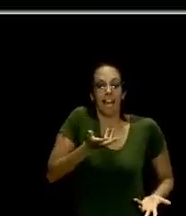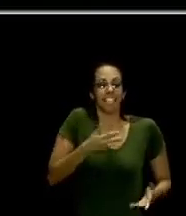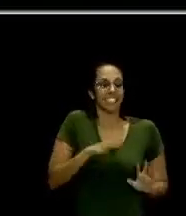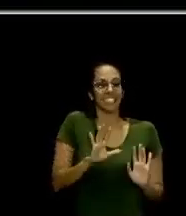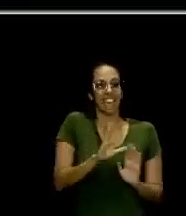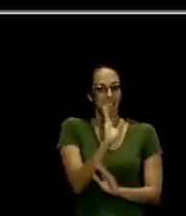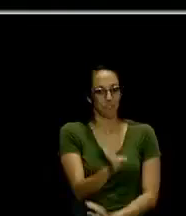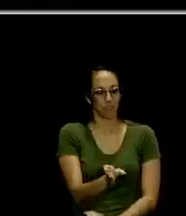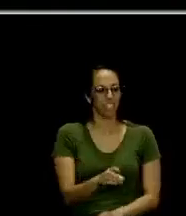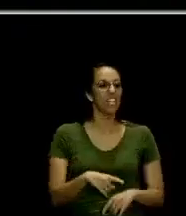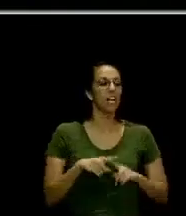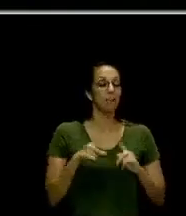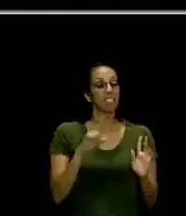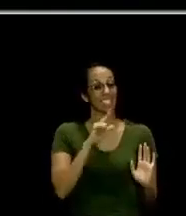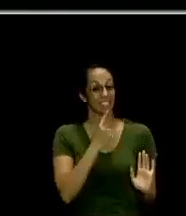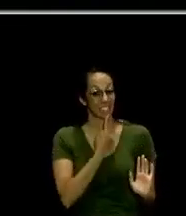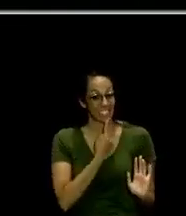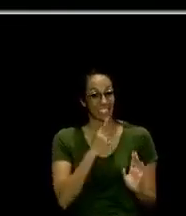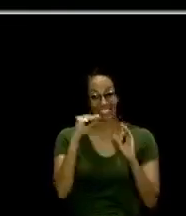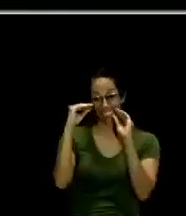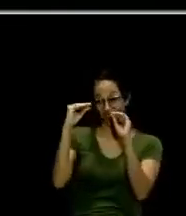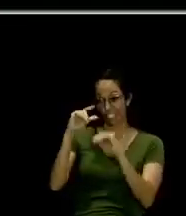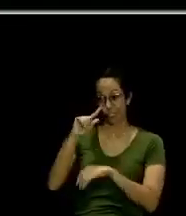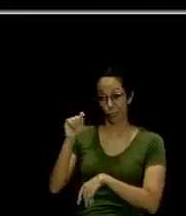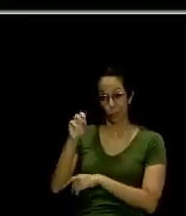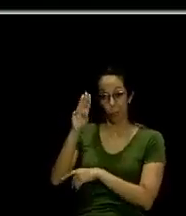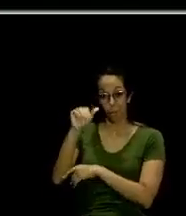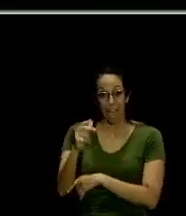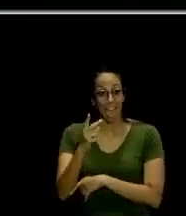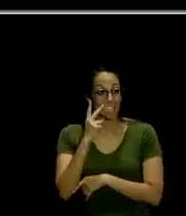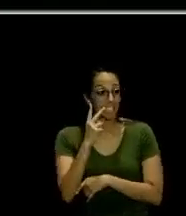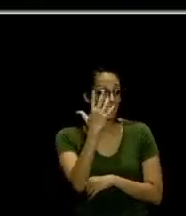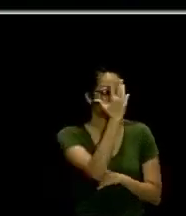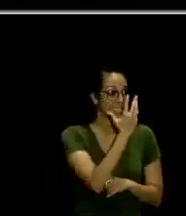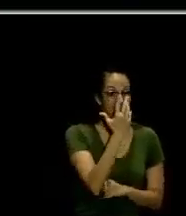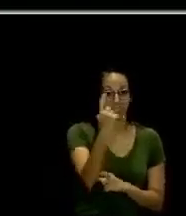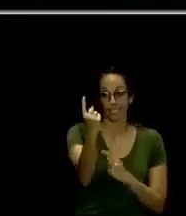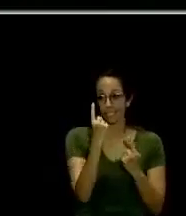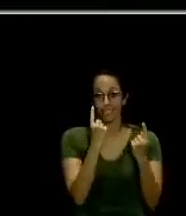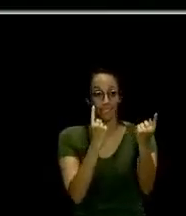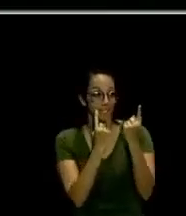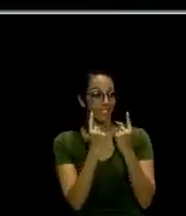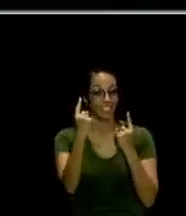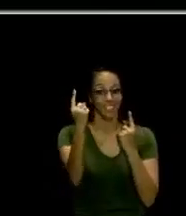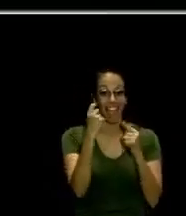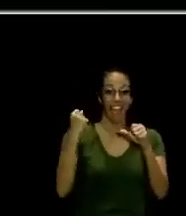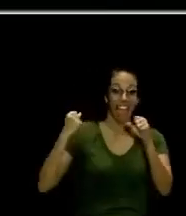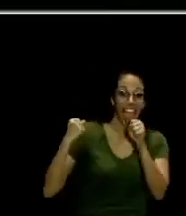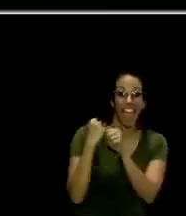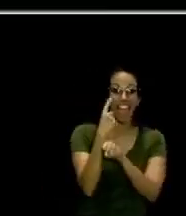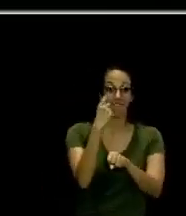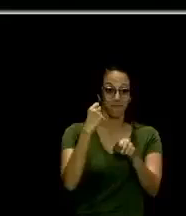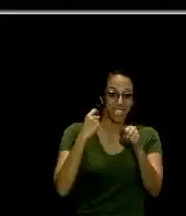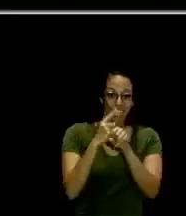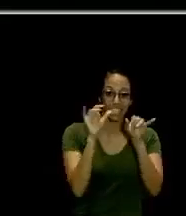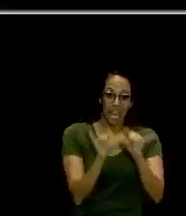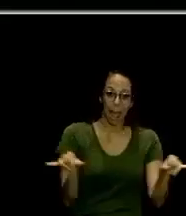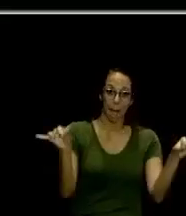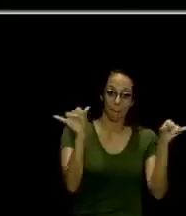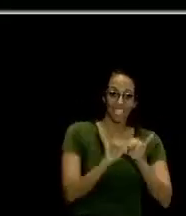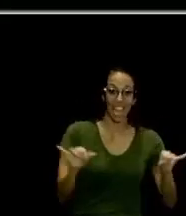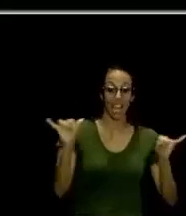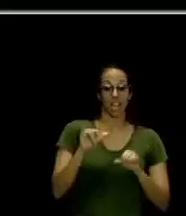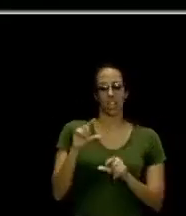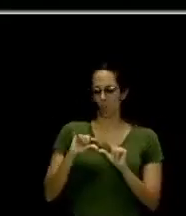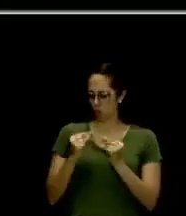seriously, doing Zumba, I see faces that come back every year. The group